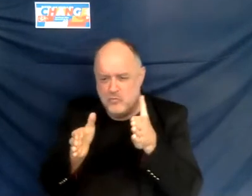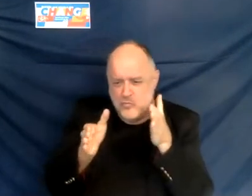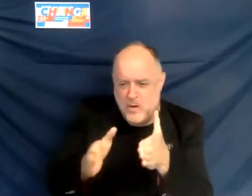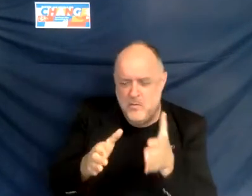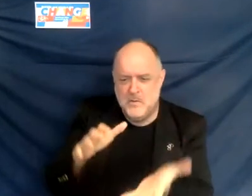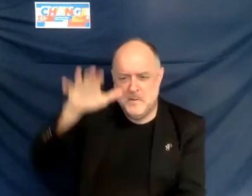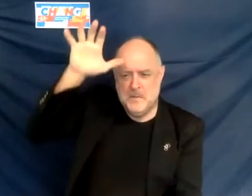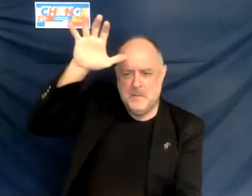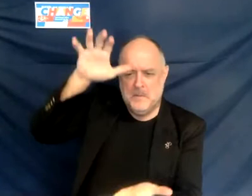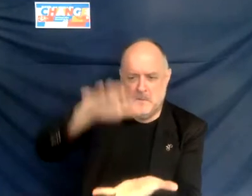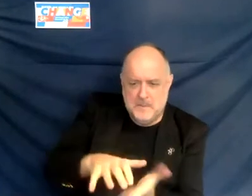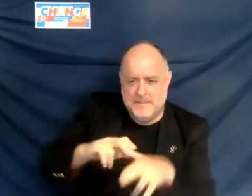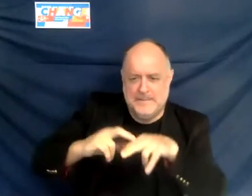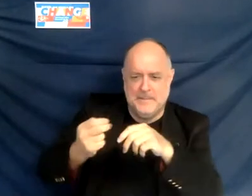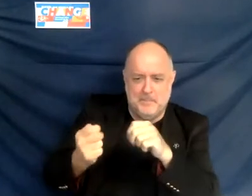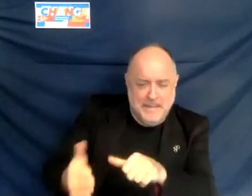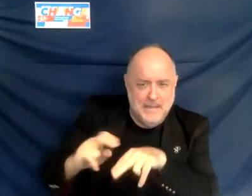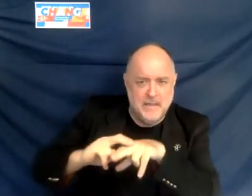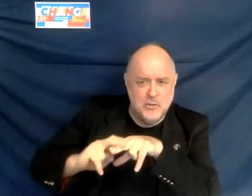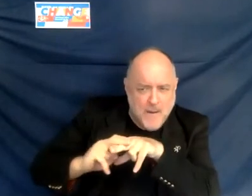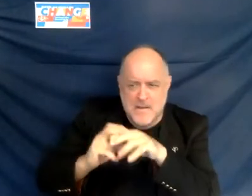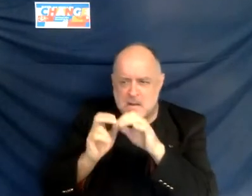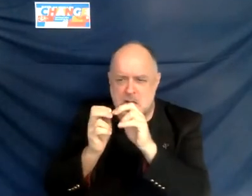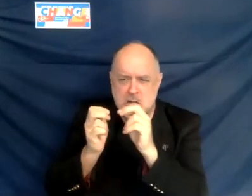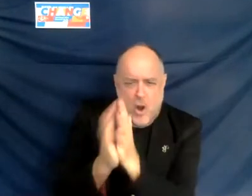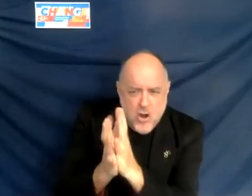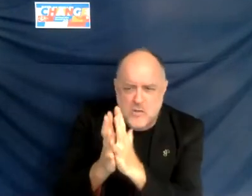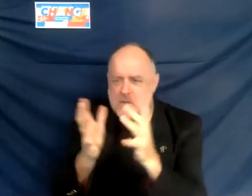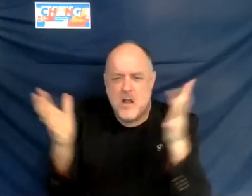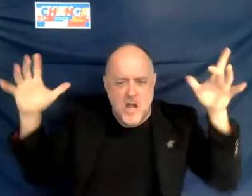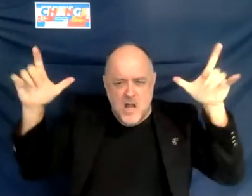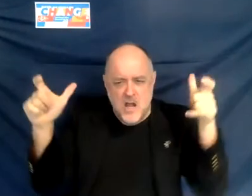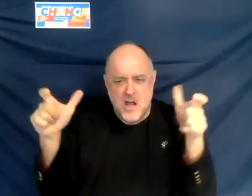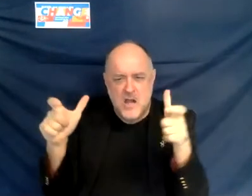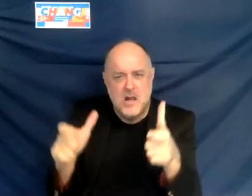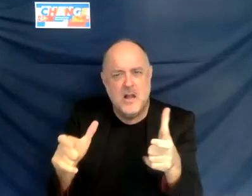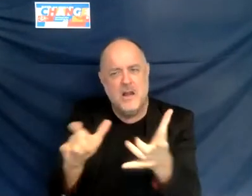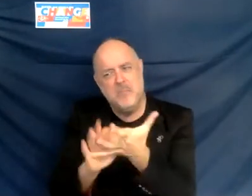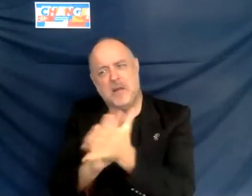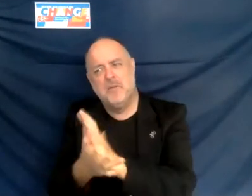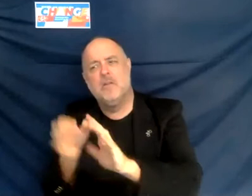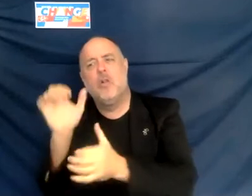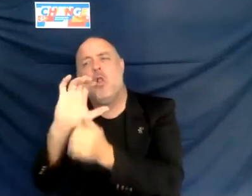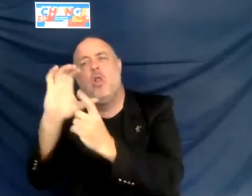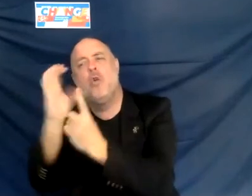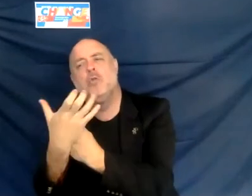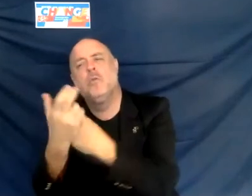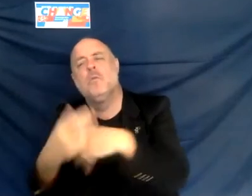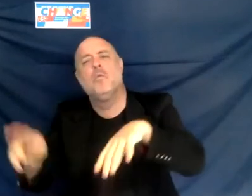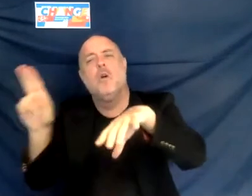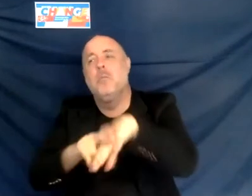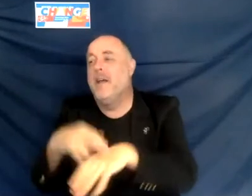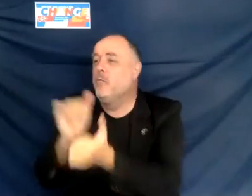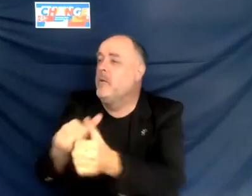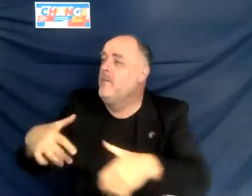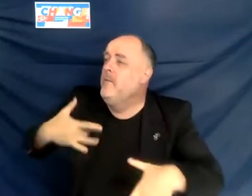reducing the speed and volume of cars, creating separation between bicycles and cars, and creating this culture of normalcy where everybody feels they can go out and ride a bike.